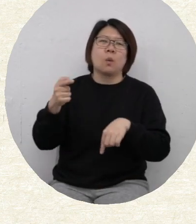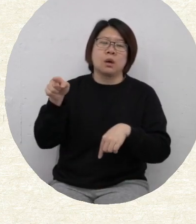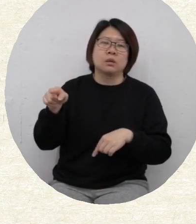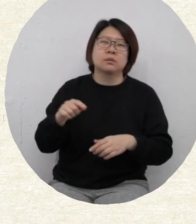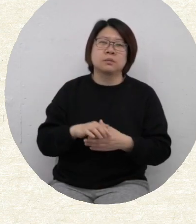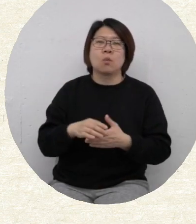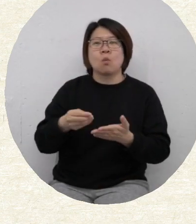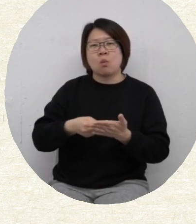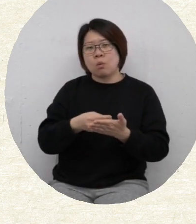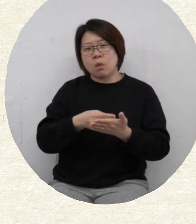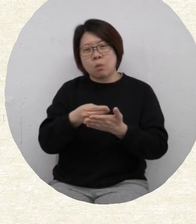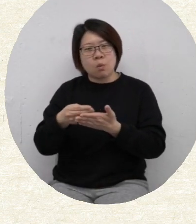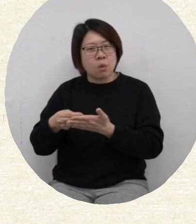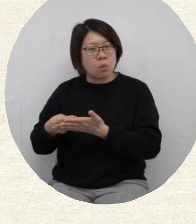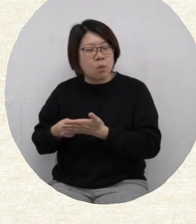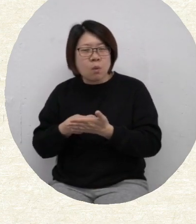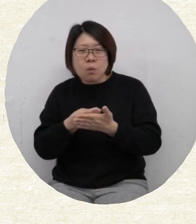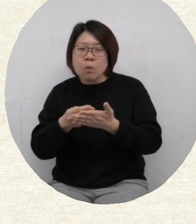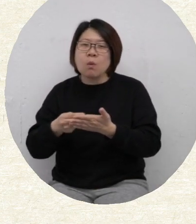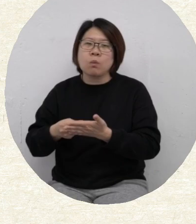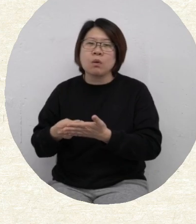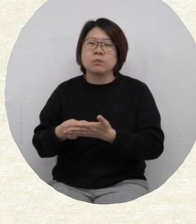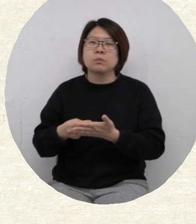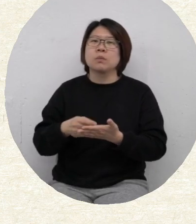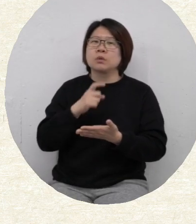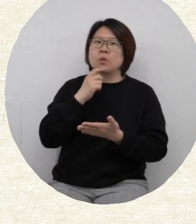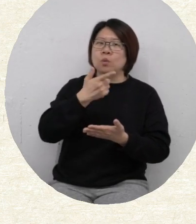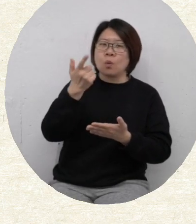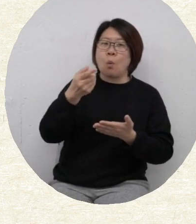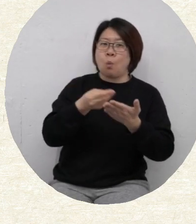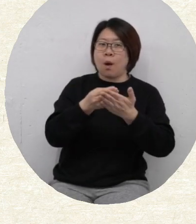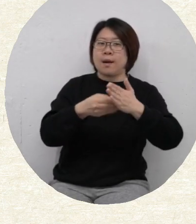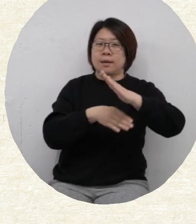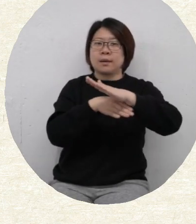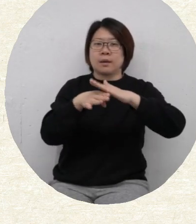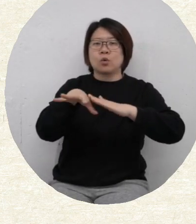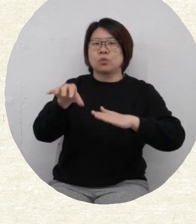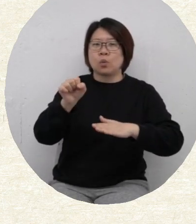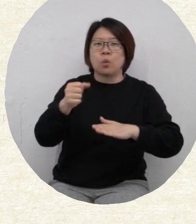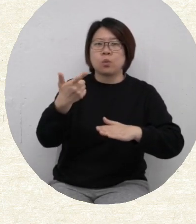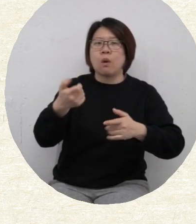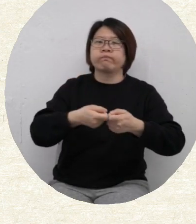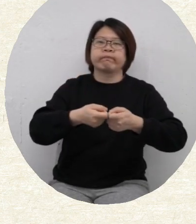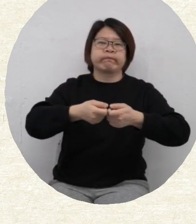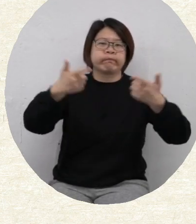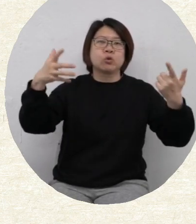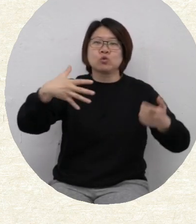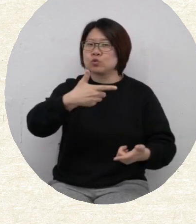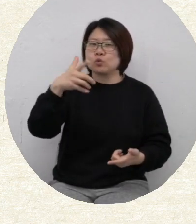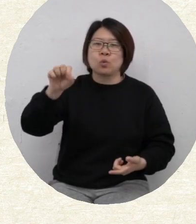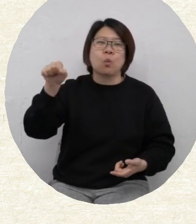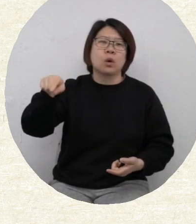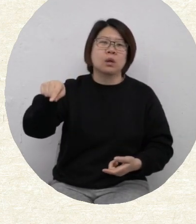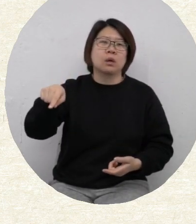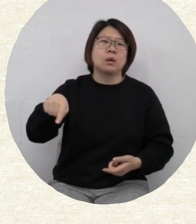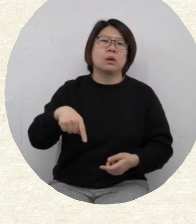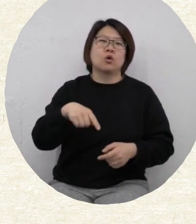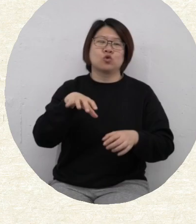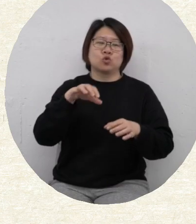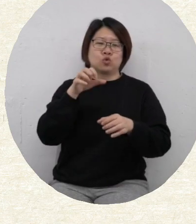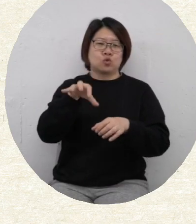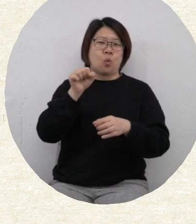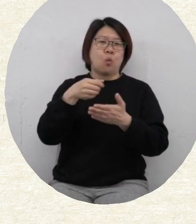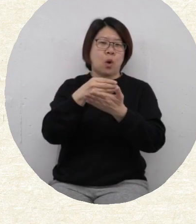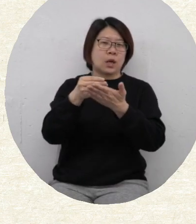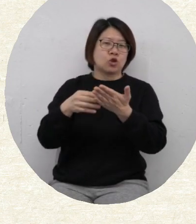yeah, in US, there are some artists that use Tyvek as a drawing surface. Right. So